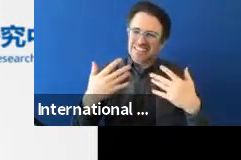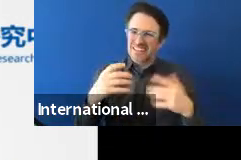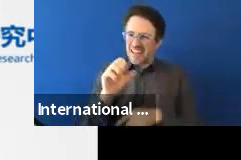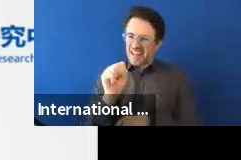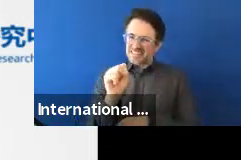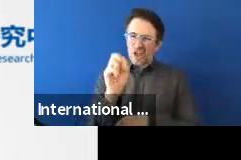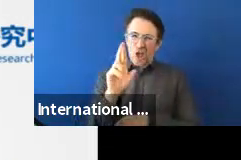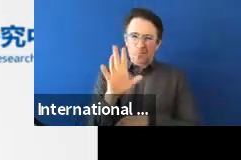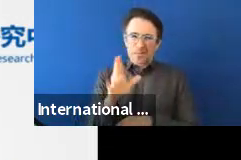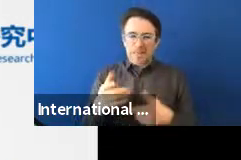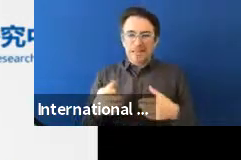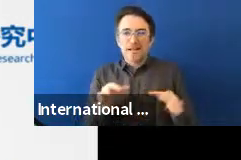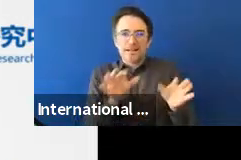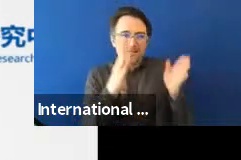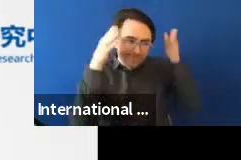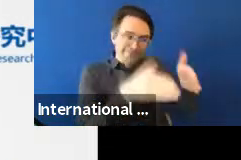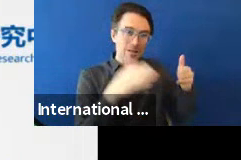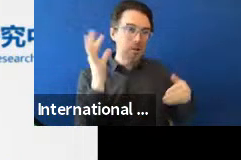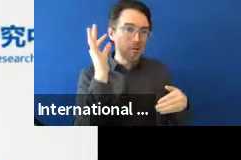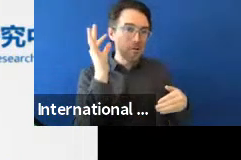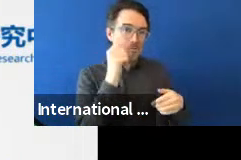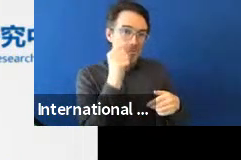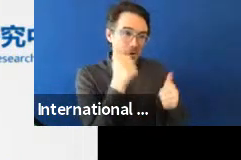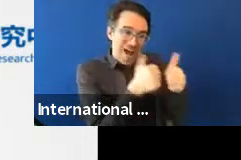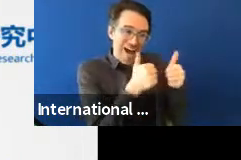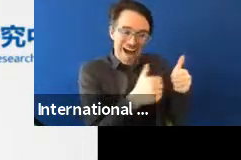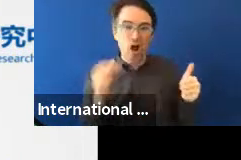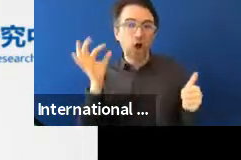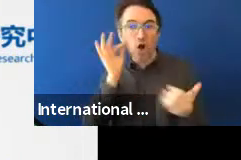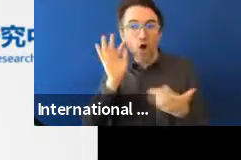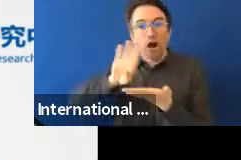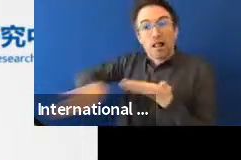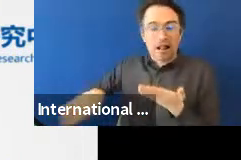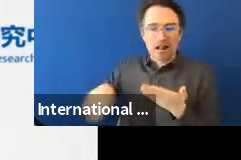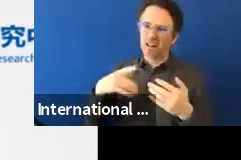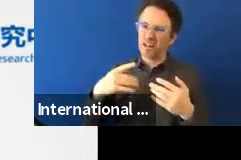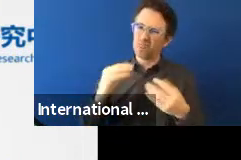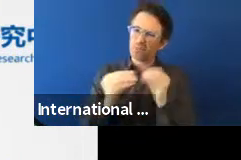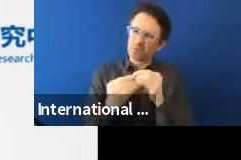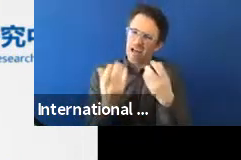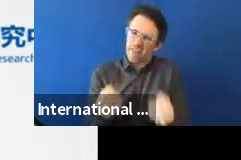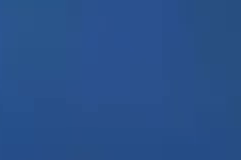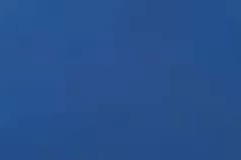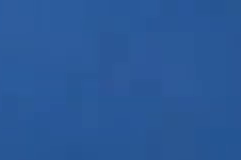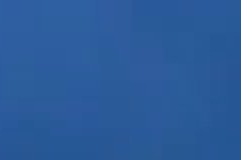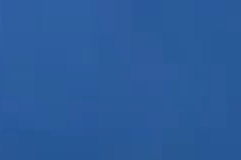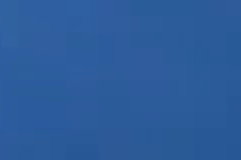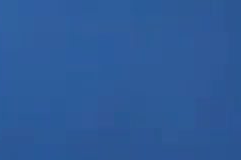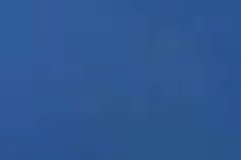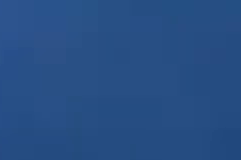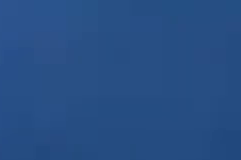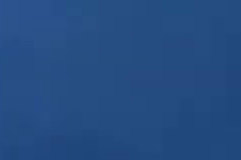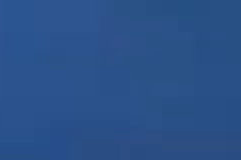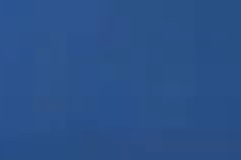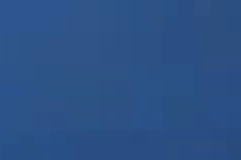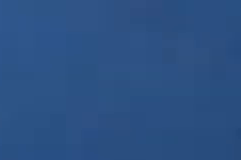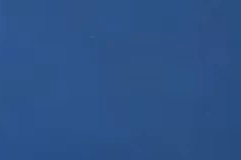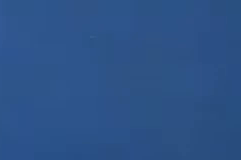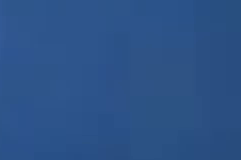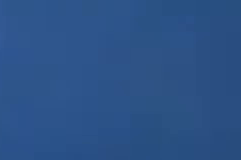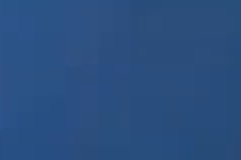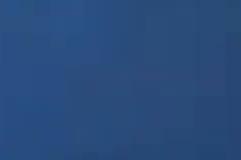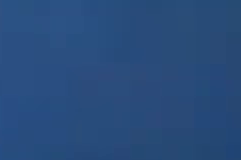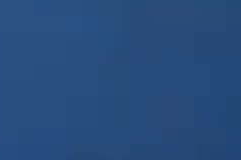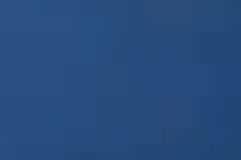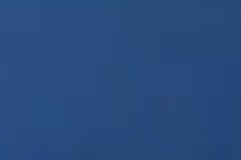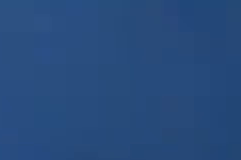thank UNFPA for their vision, support, and excellent partnership working with China to address this issue